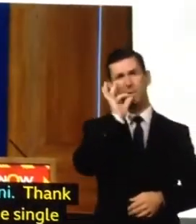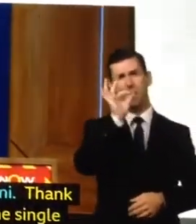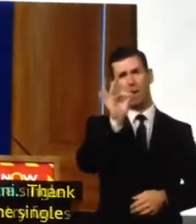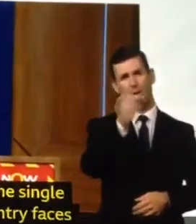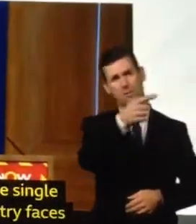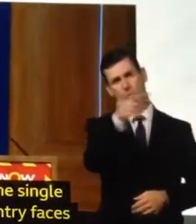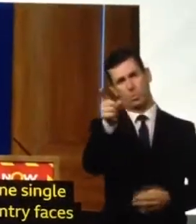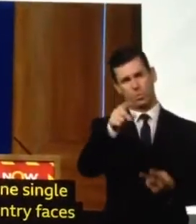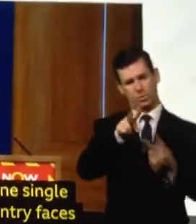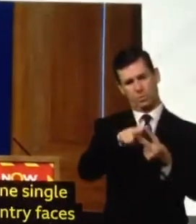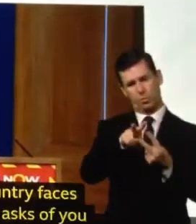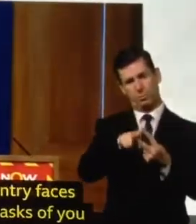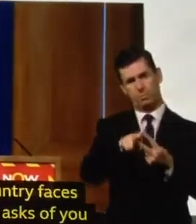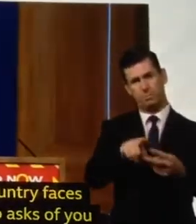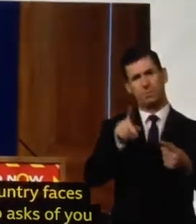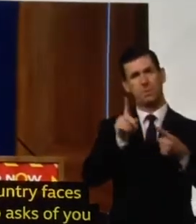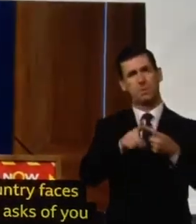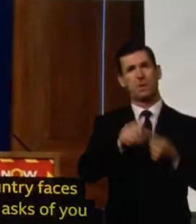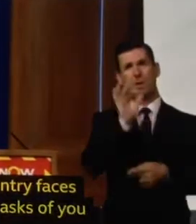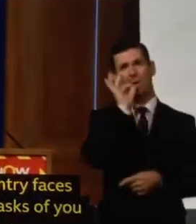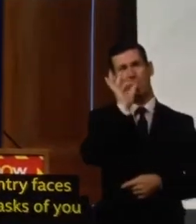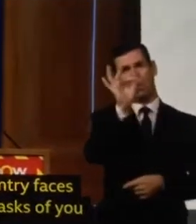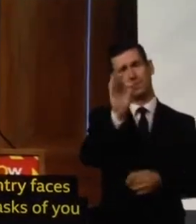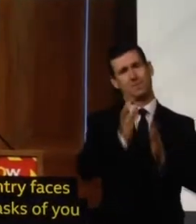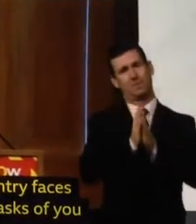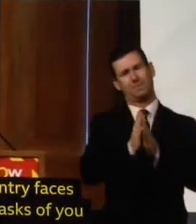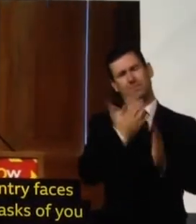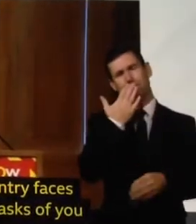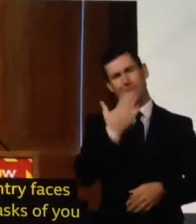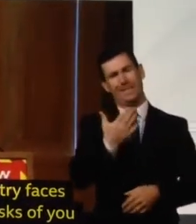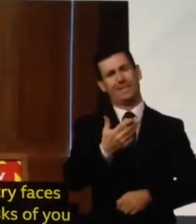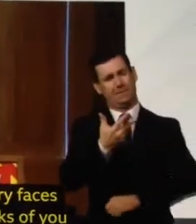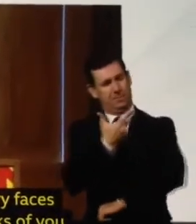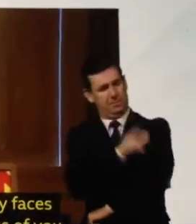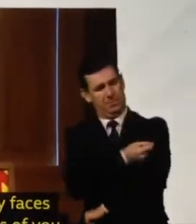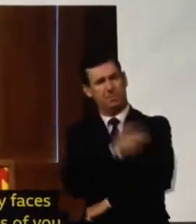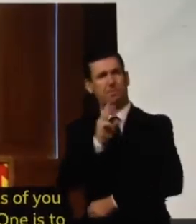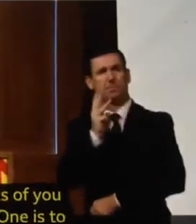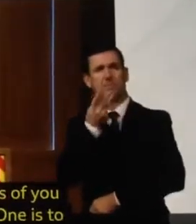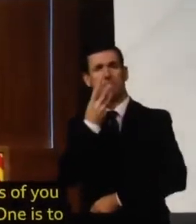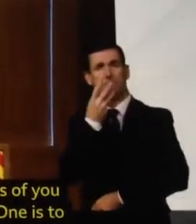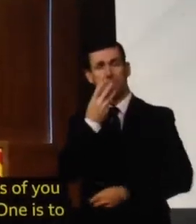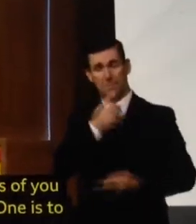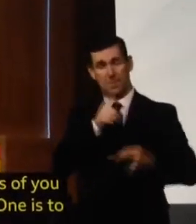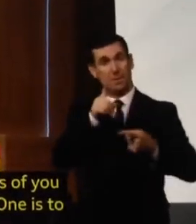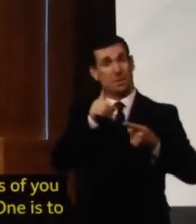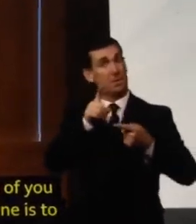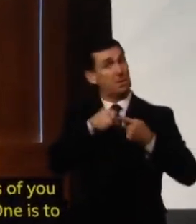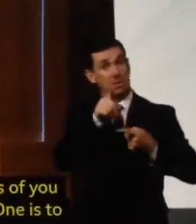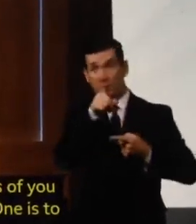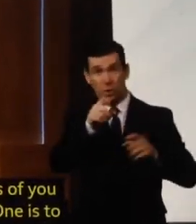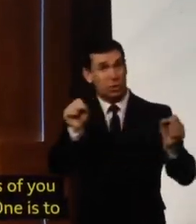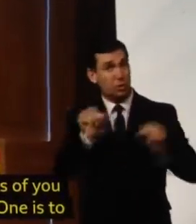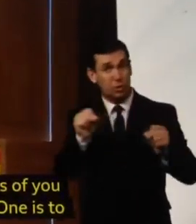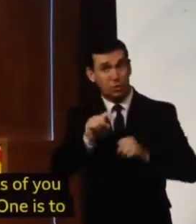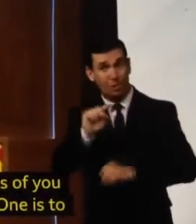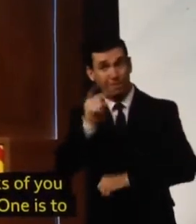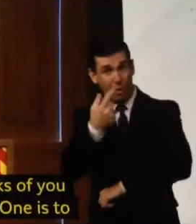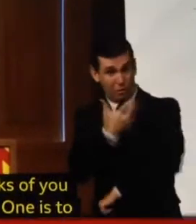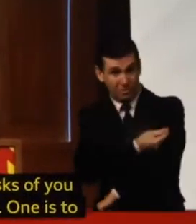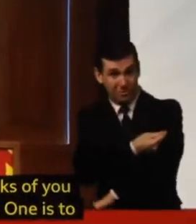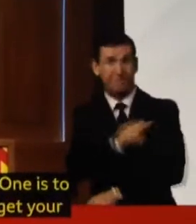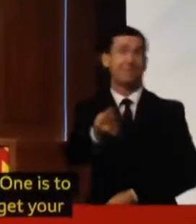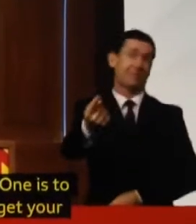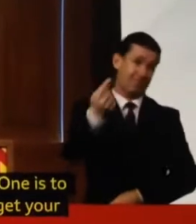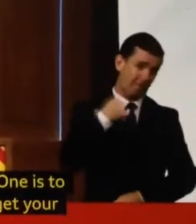public. One is please come forward and get your booster. And if you're unvaccinated, come forward and get your first dose. Or